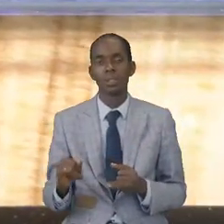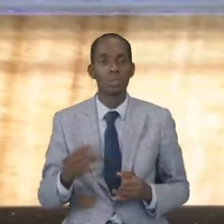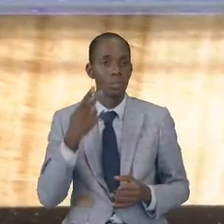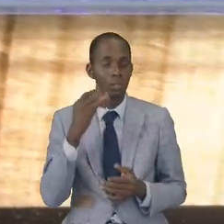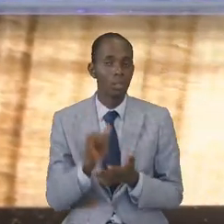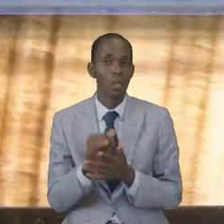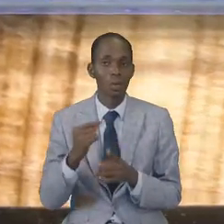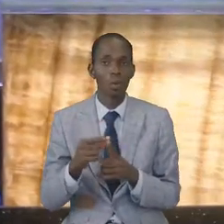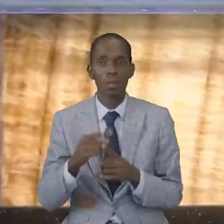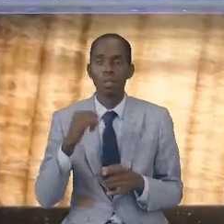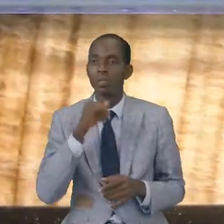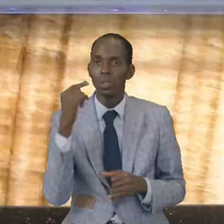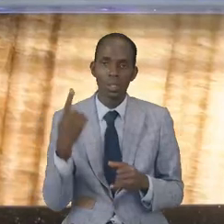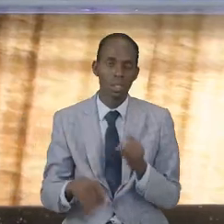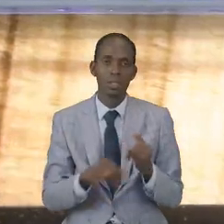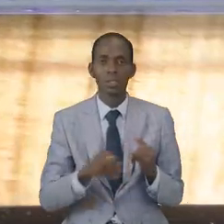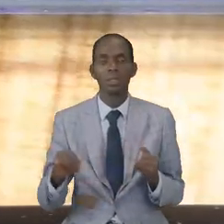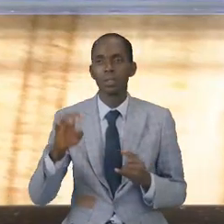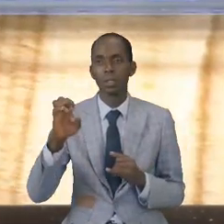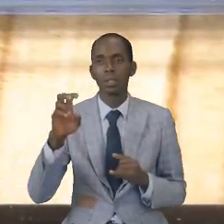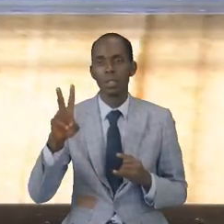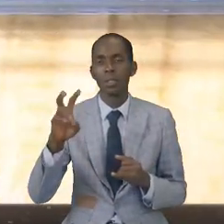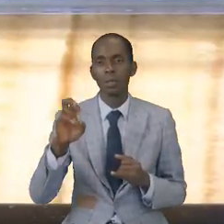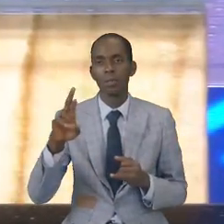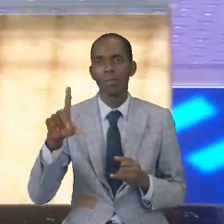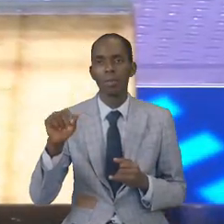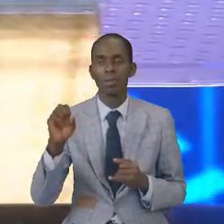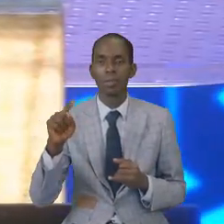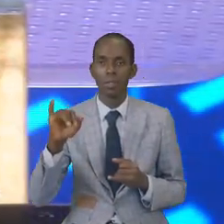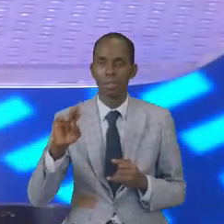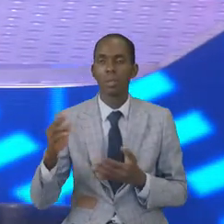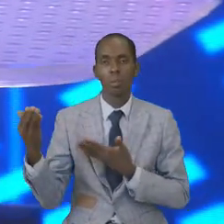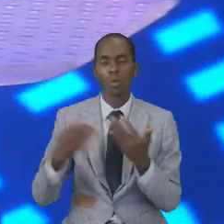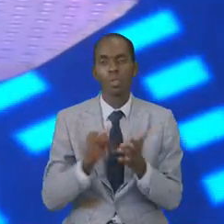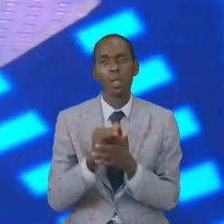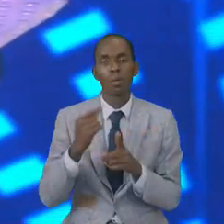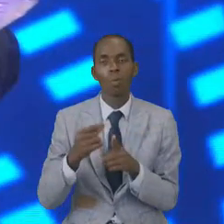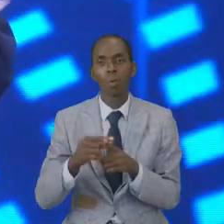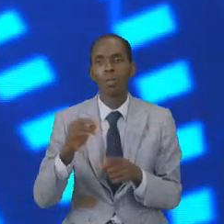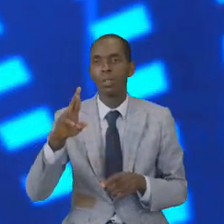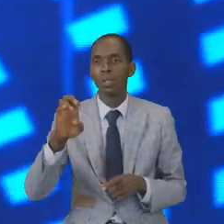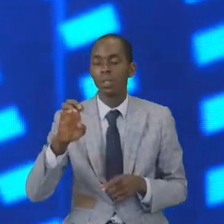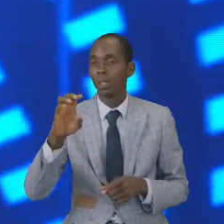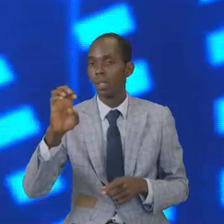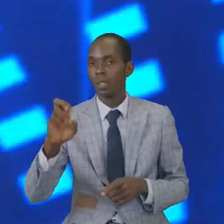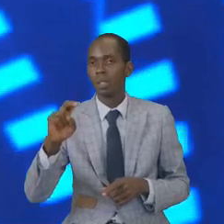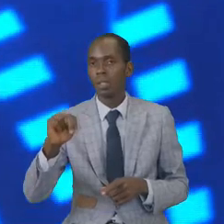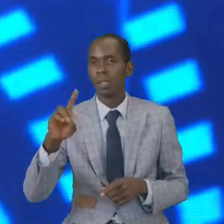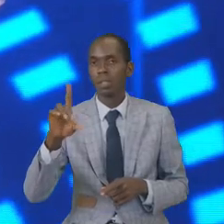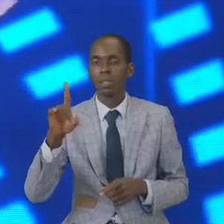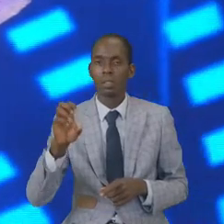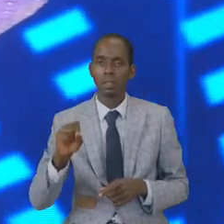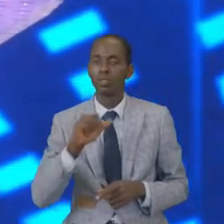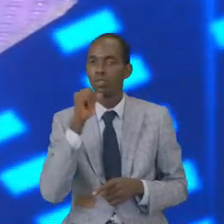thing that brings out the word endless, the endless reaping after sowing to the flesh.